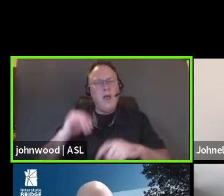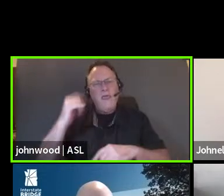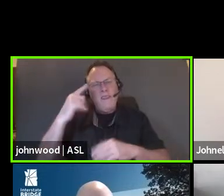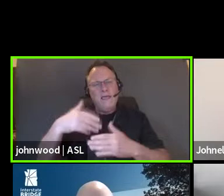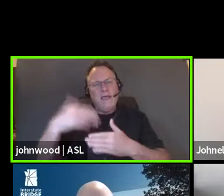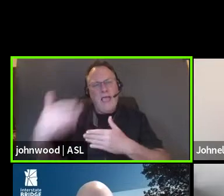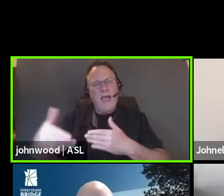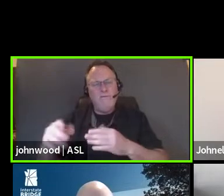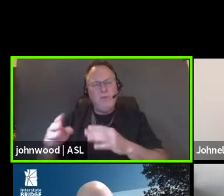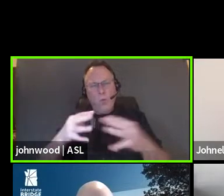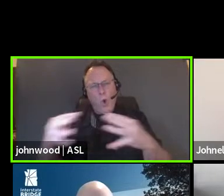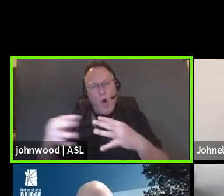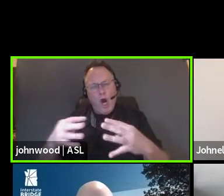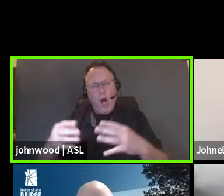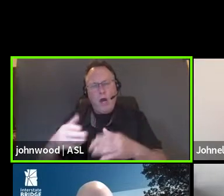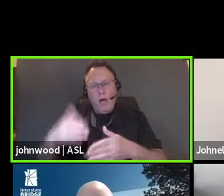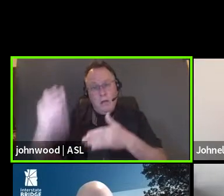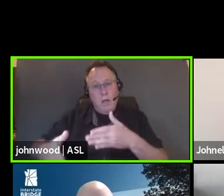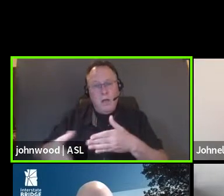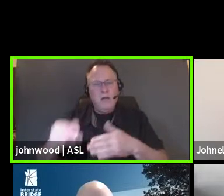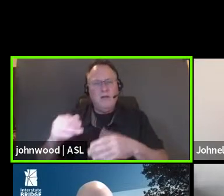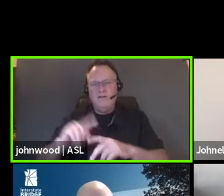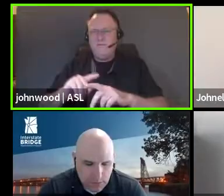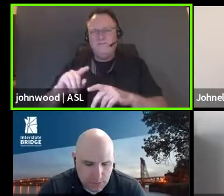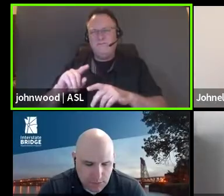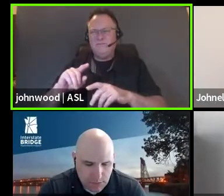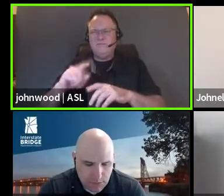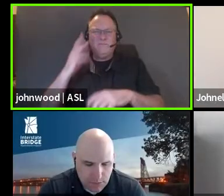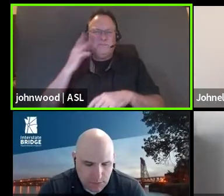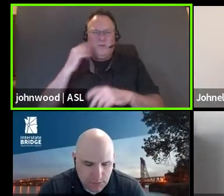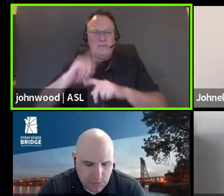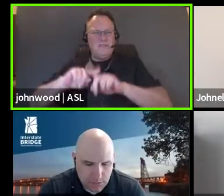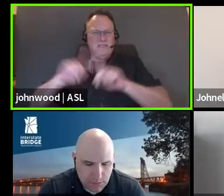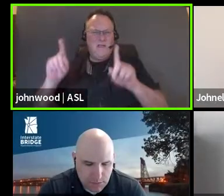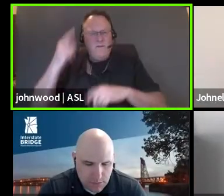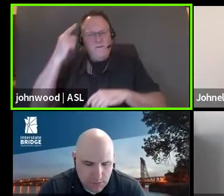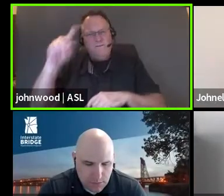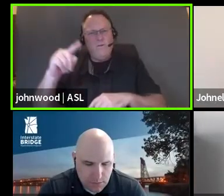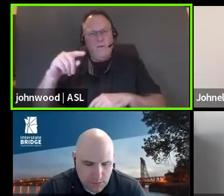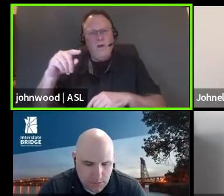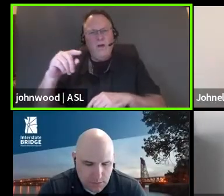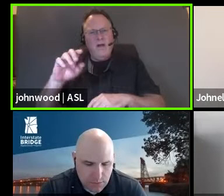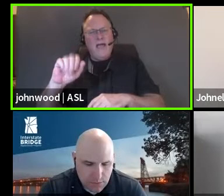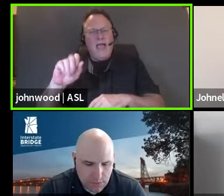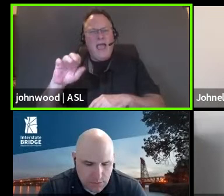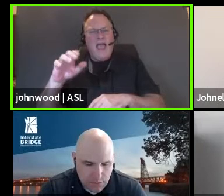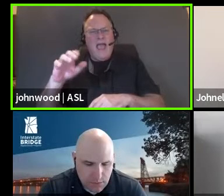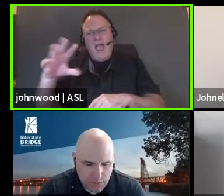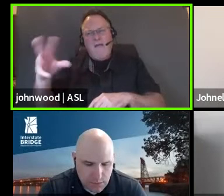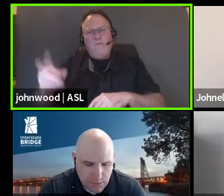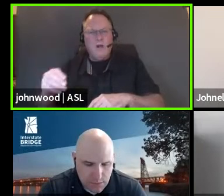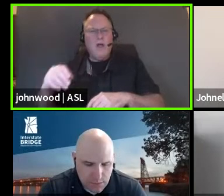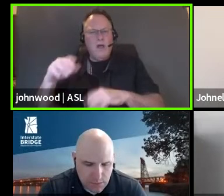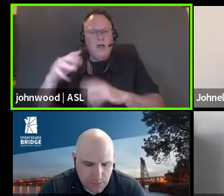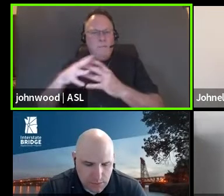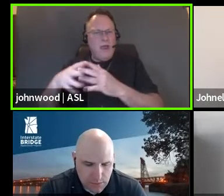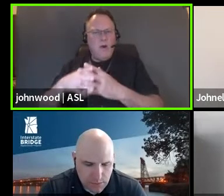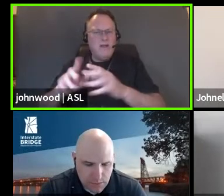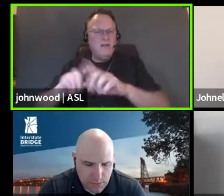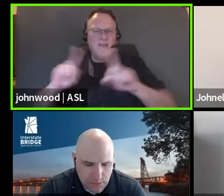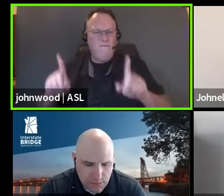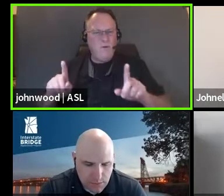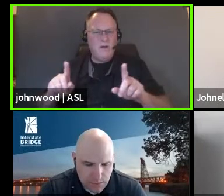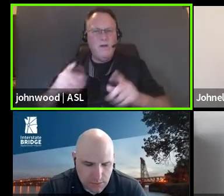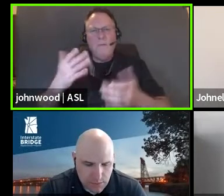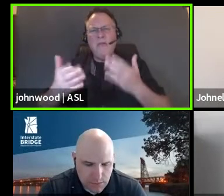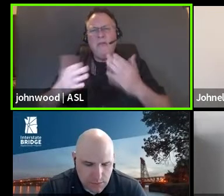ended, it was very difficult for African Americans. The unemployment rate for African Americans was almost